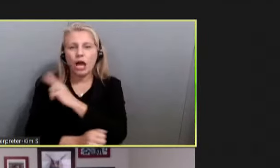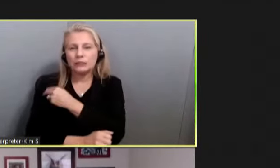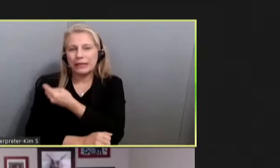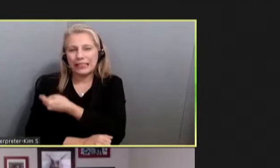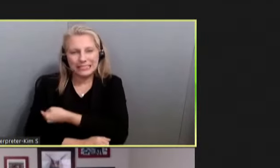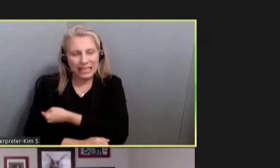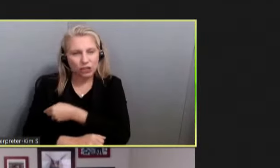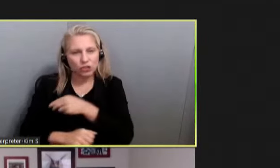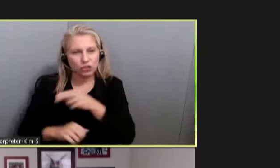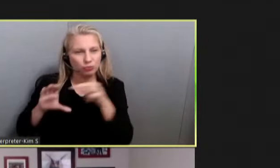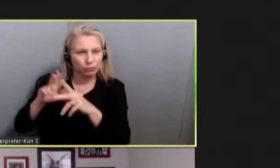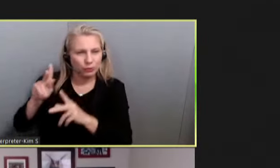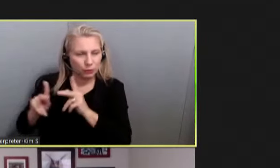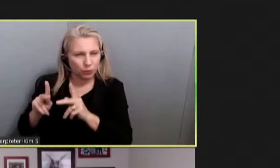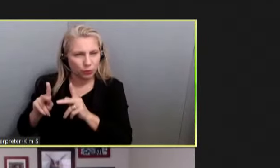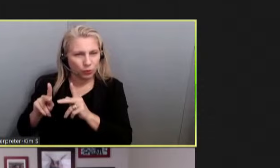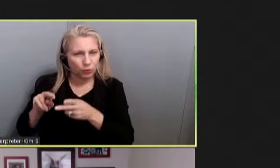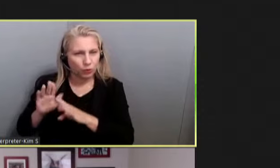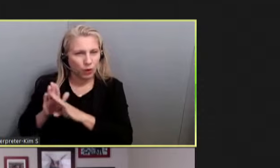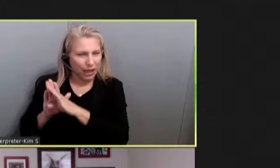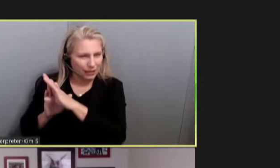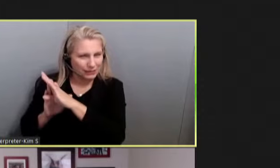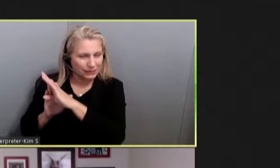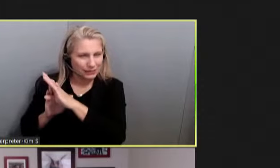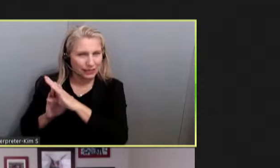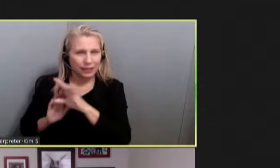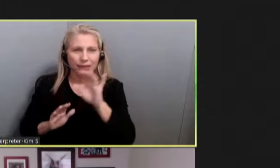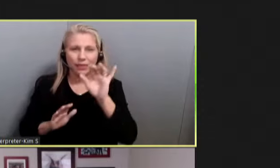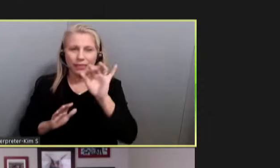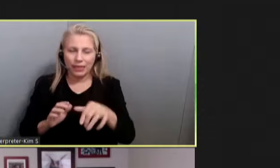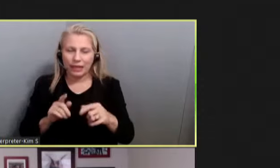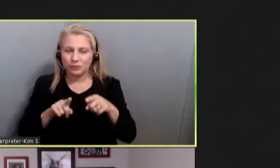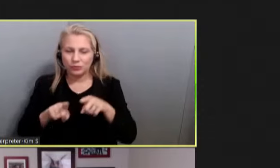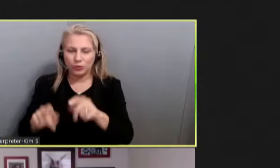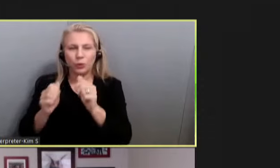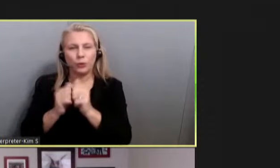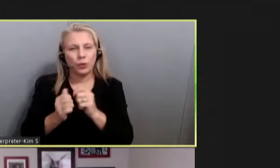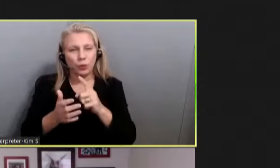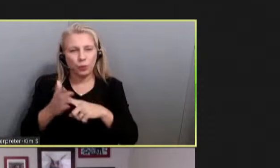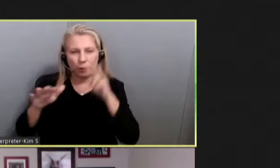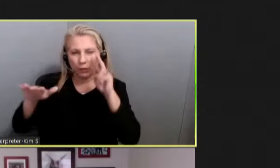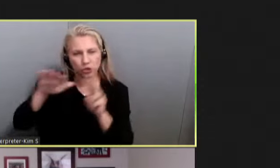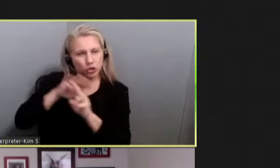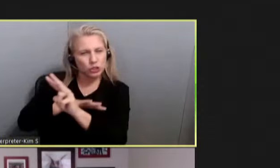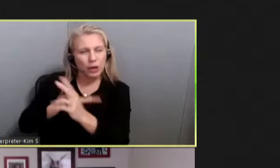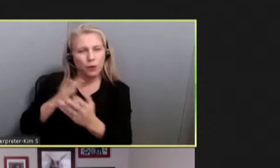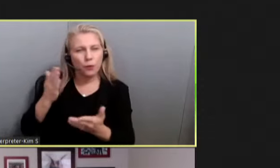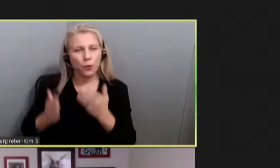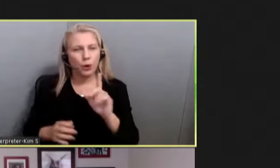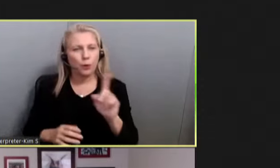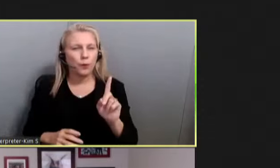hospitalizations rise. Is that in line with what's been projected where we might